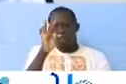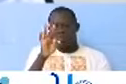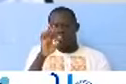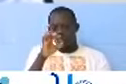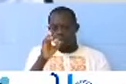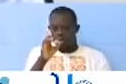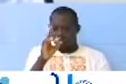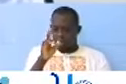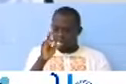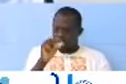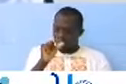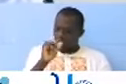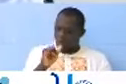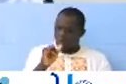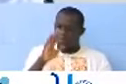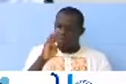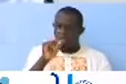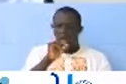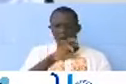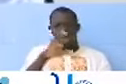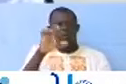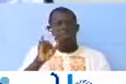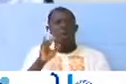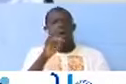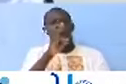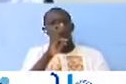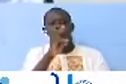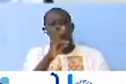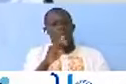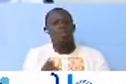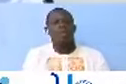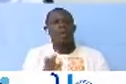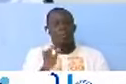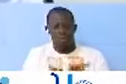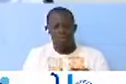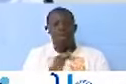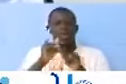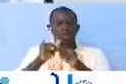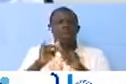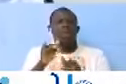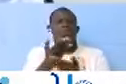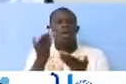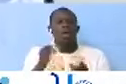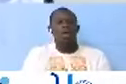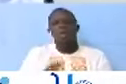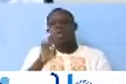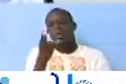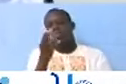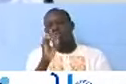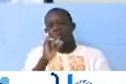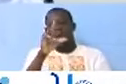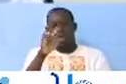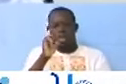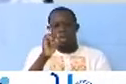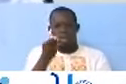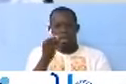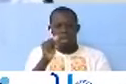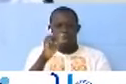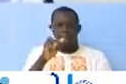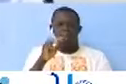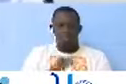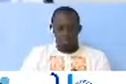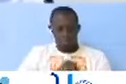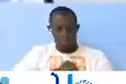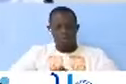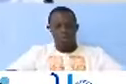Fodebore? At the time, down to Holy Gums. He was at Holy Gums. He was the boss of